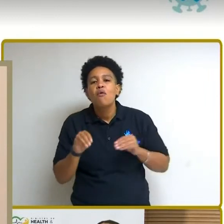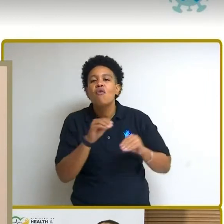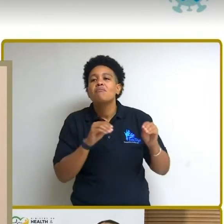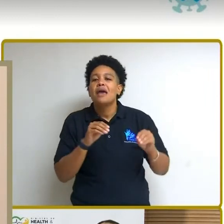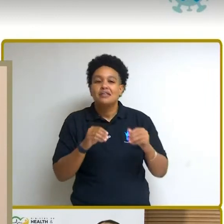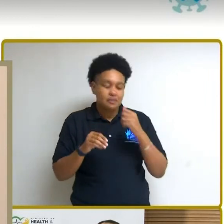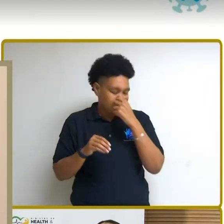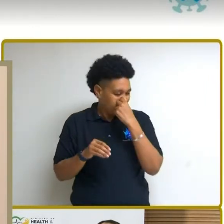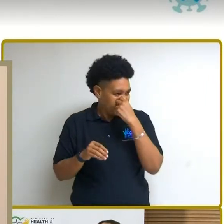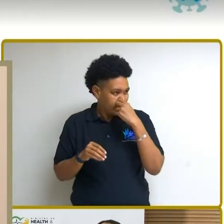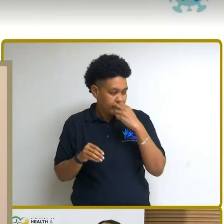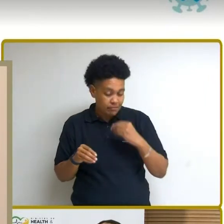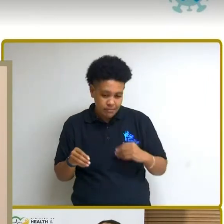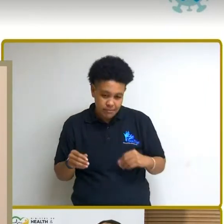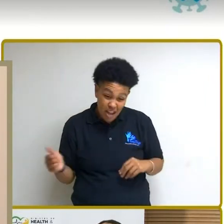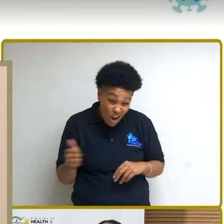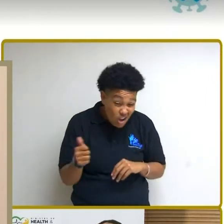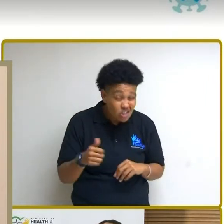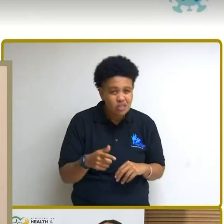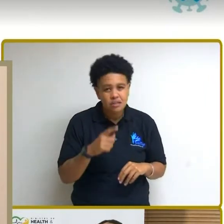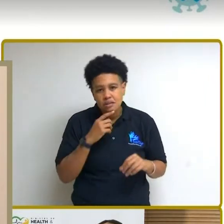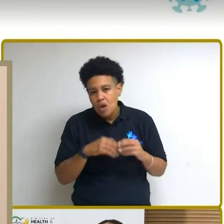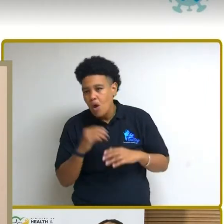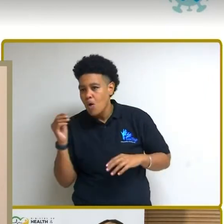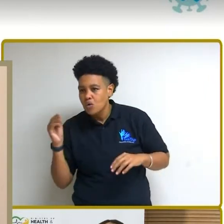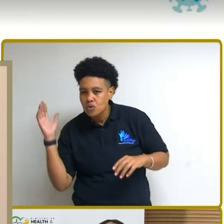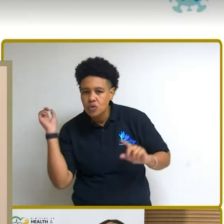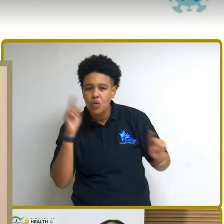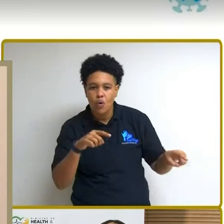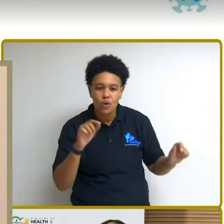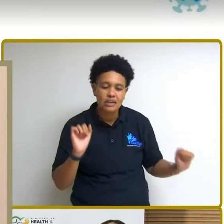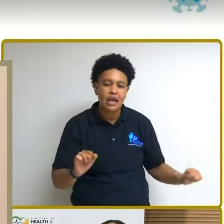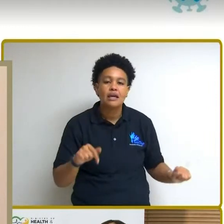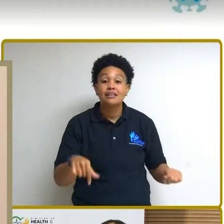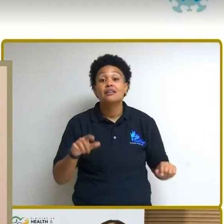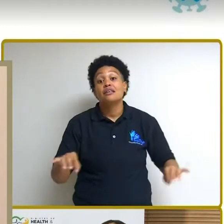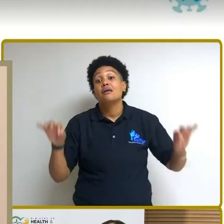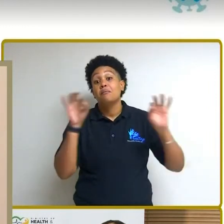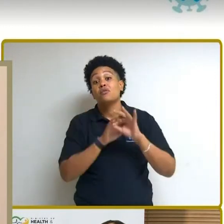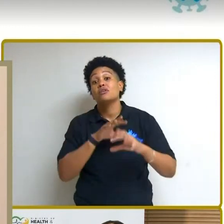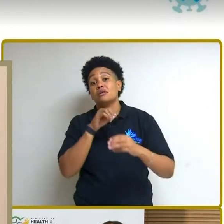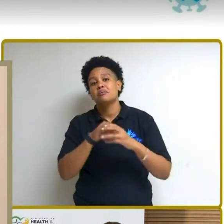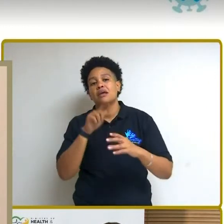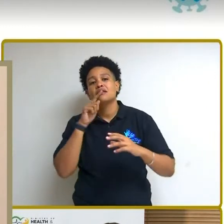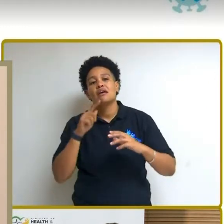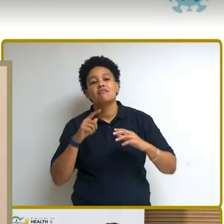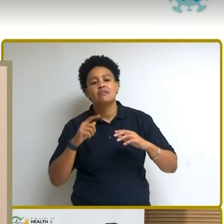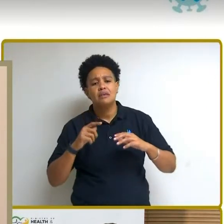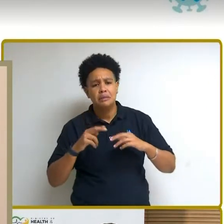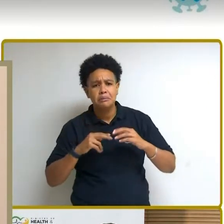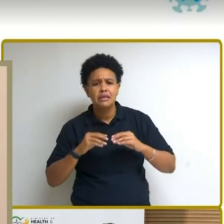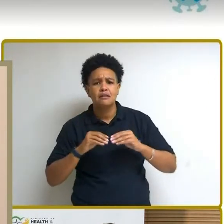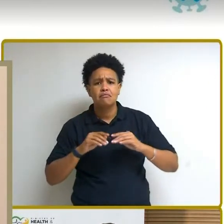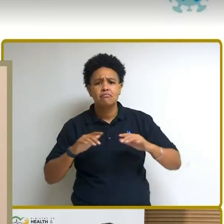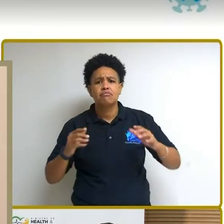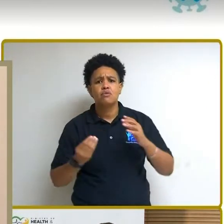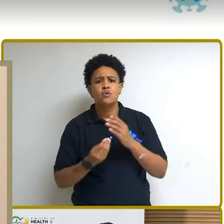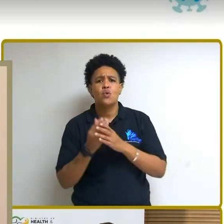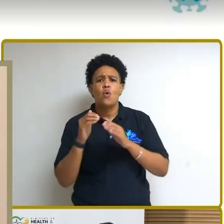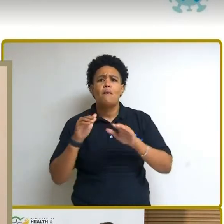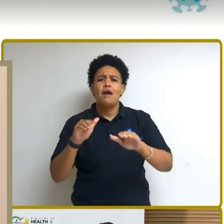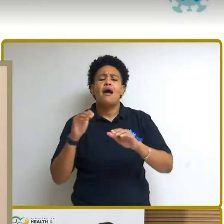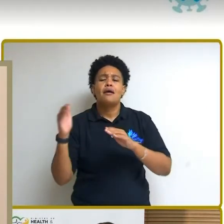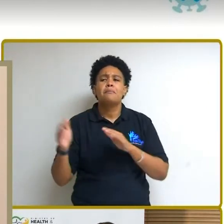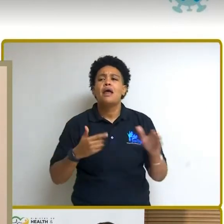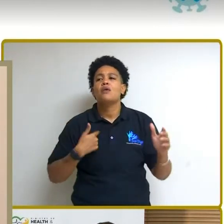movement to get them out. But this is for us important as part of the Build Back plan, and we want to